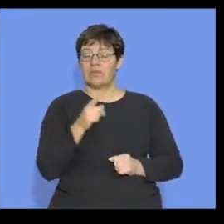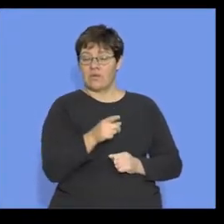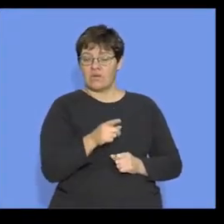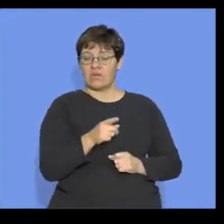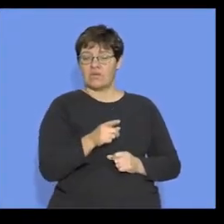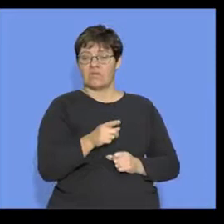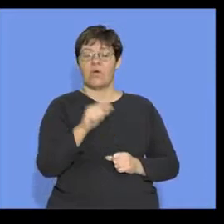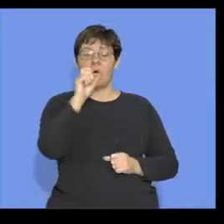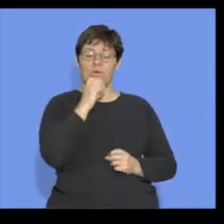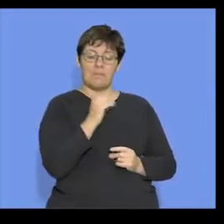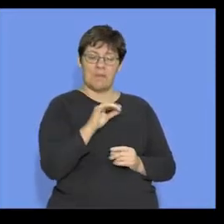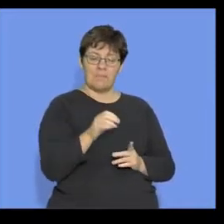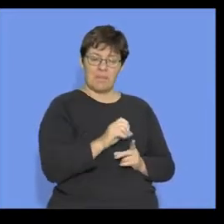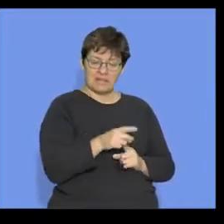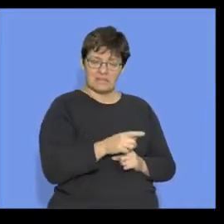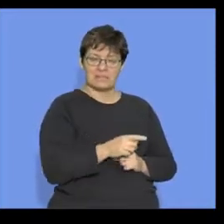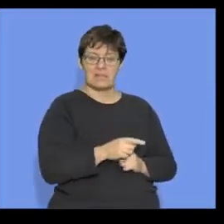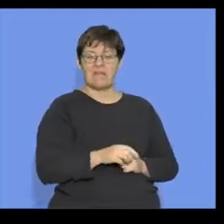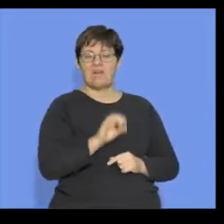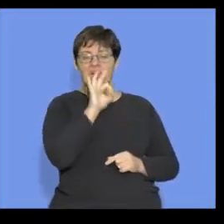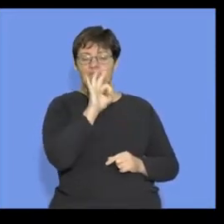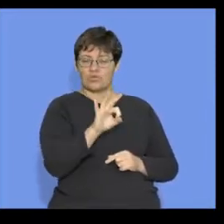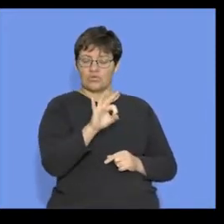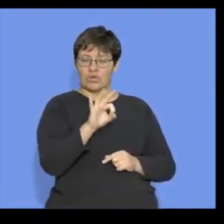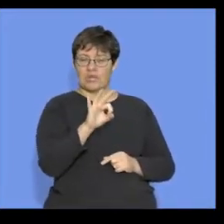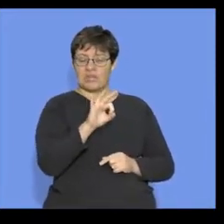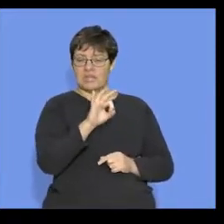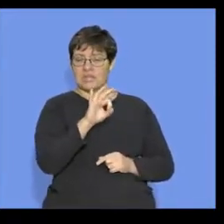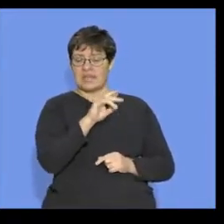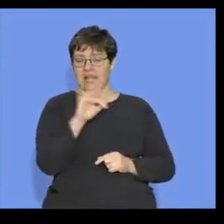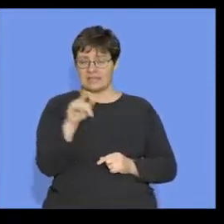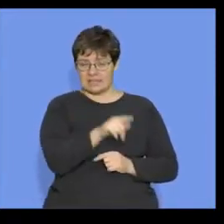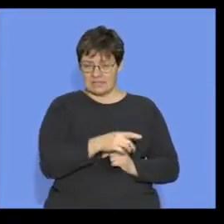So we're talking about all number plates in the car consist of 3 letters